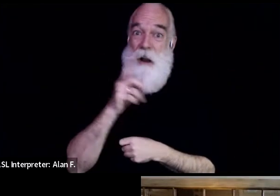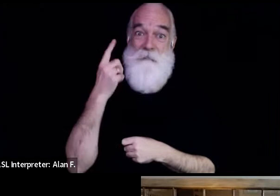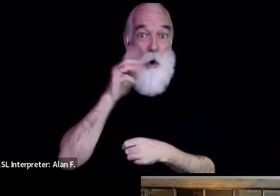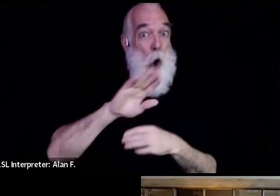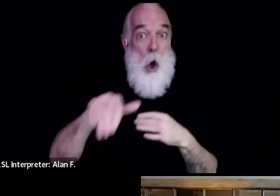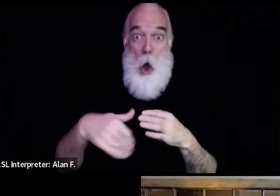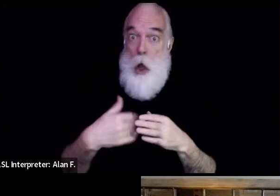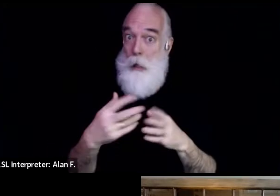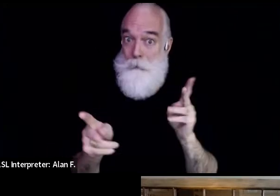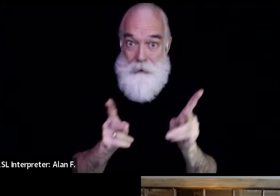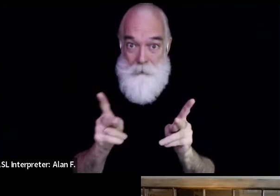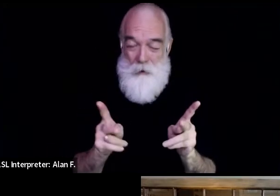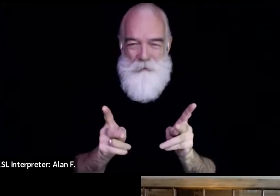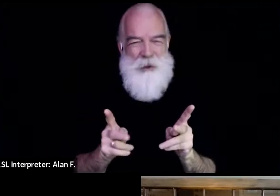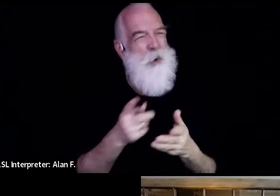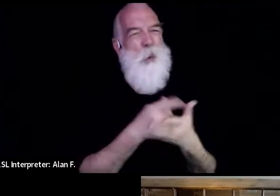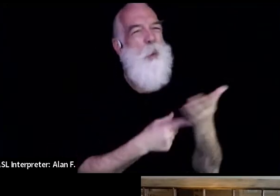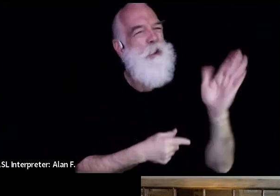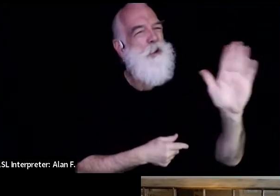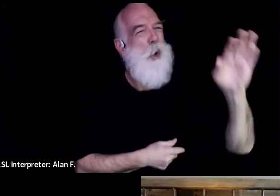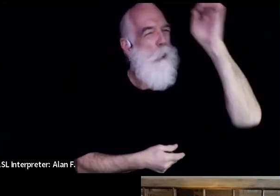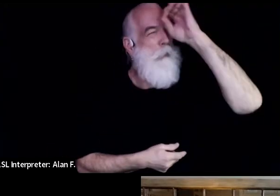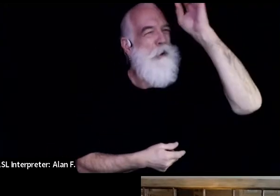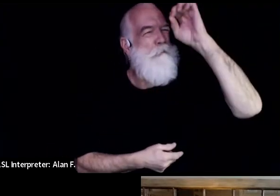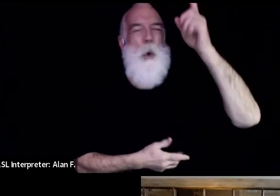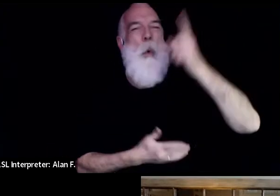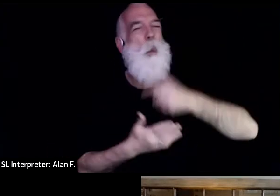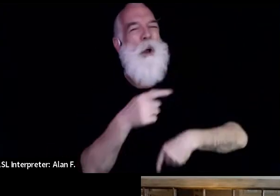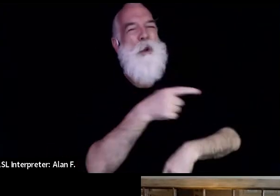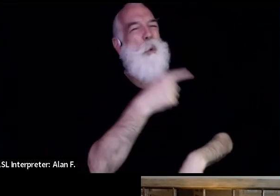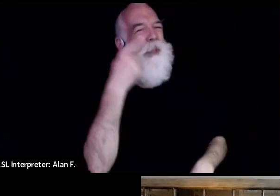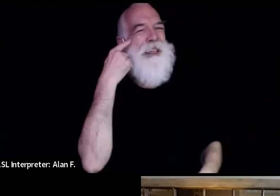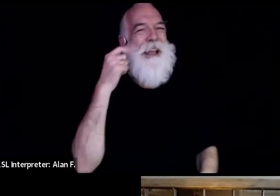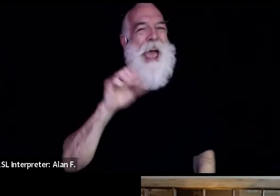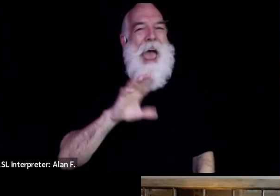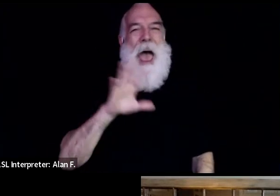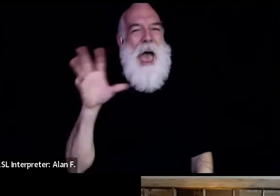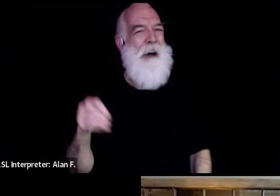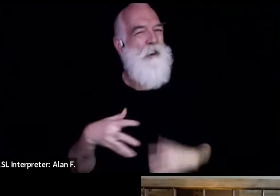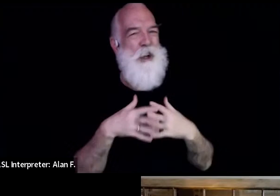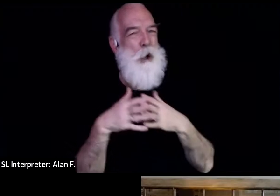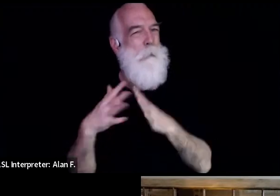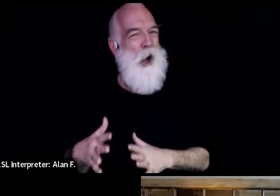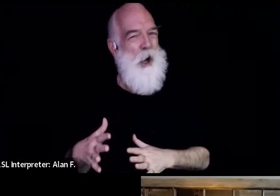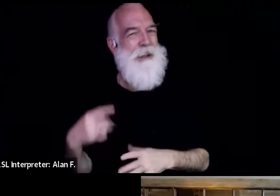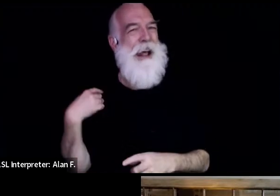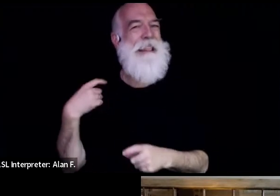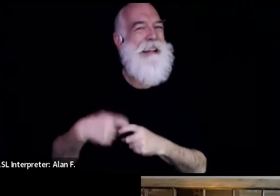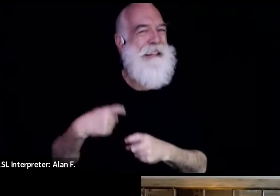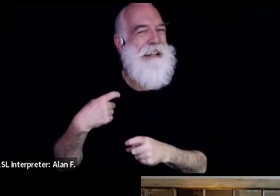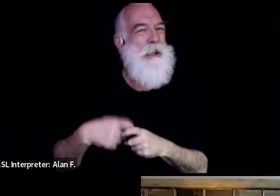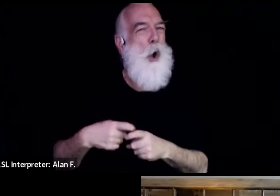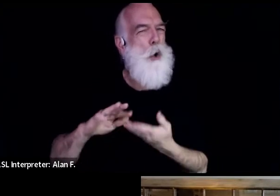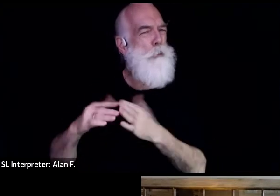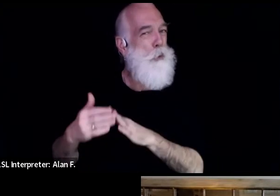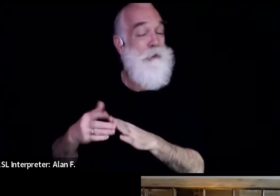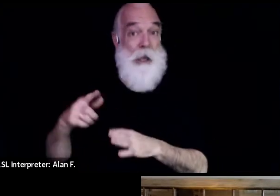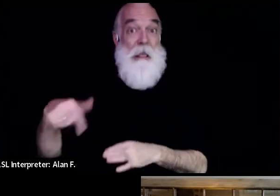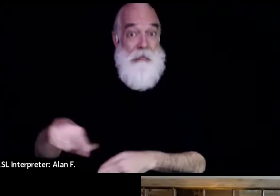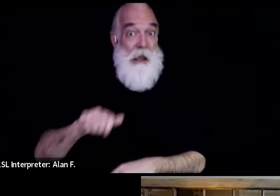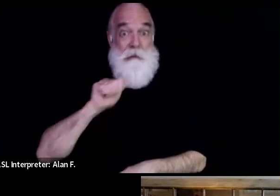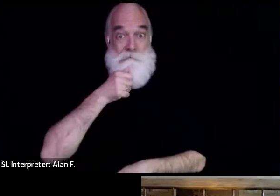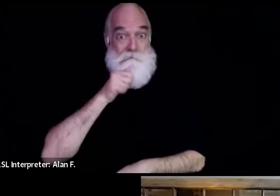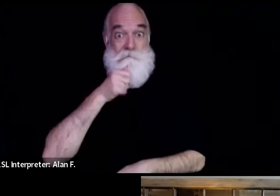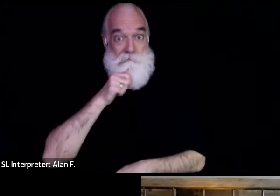wondering what you make of that. What do you think African American communities, Latino communities, which often bear the biggest burden of crime, what do they